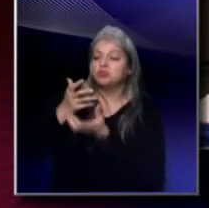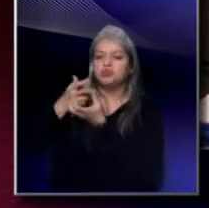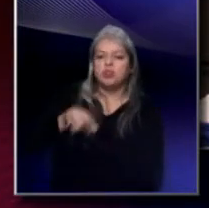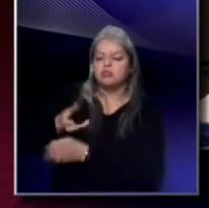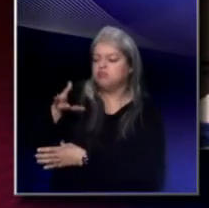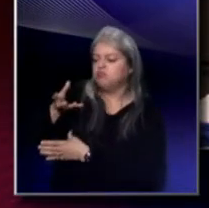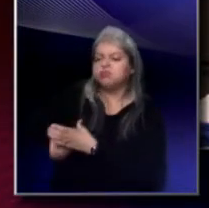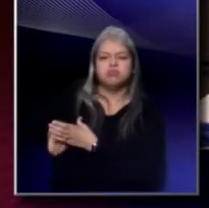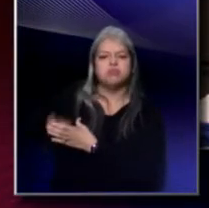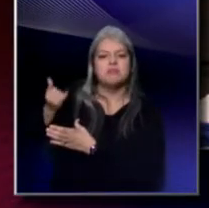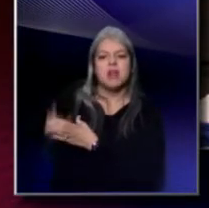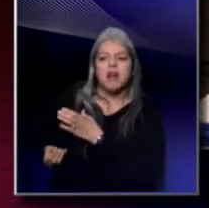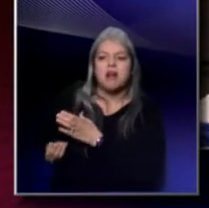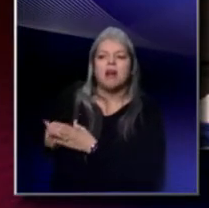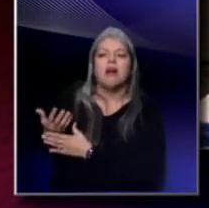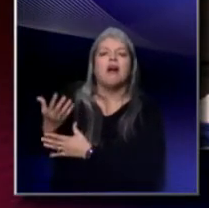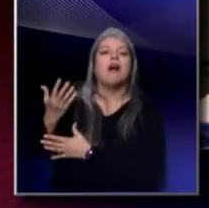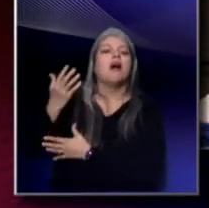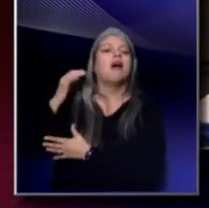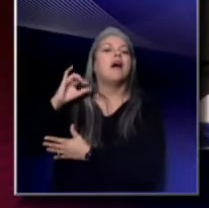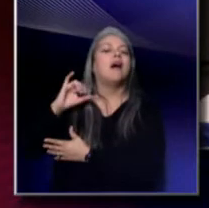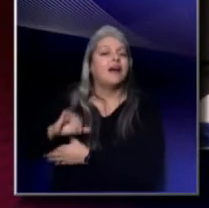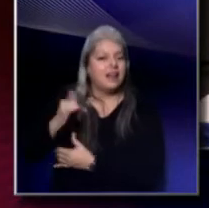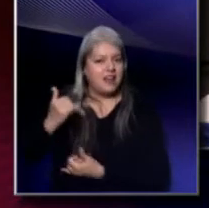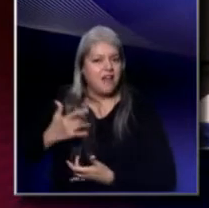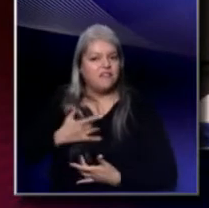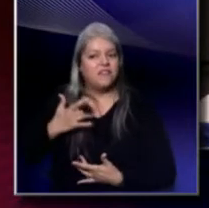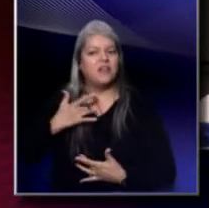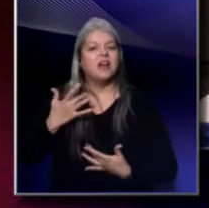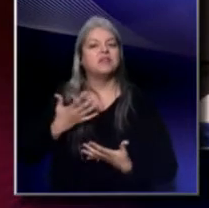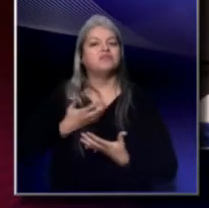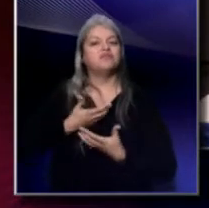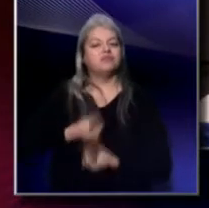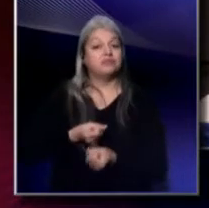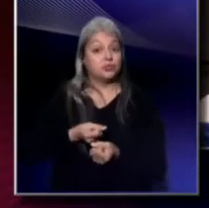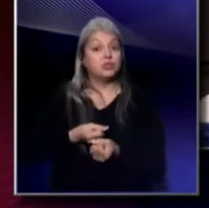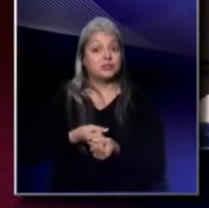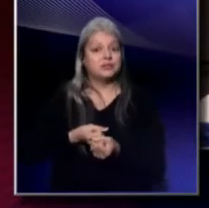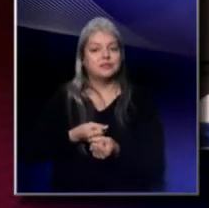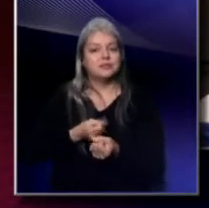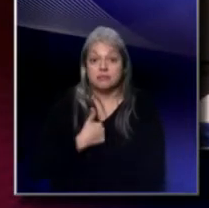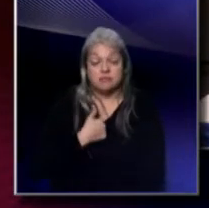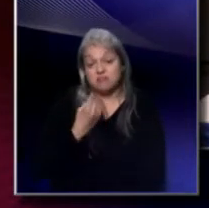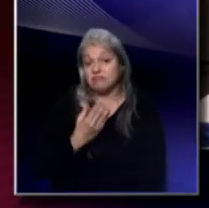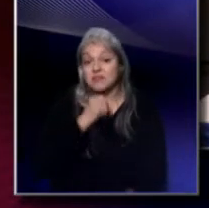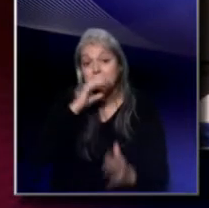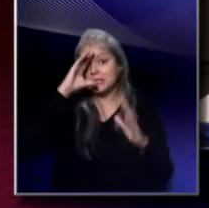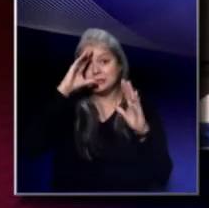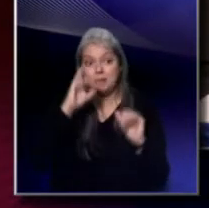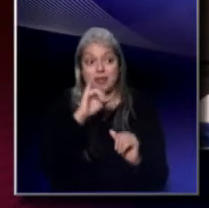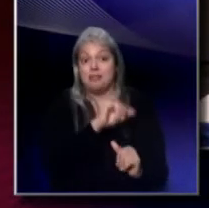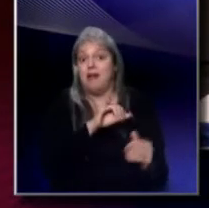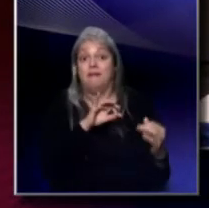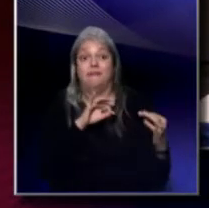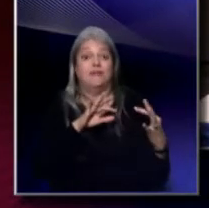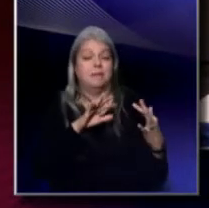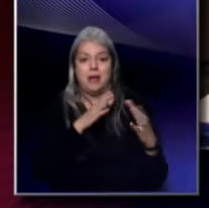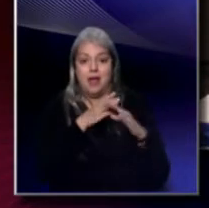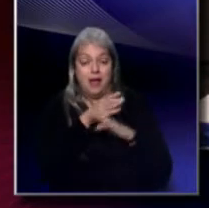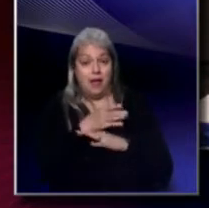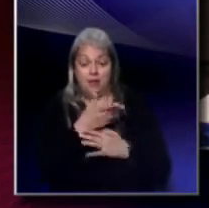It's now being rebuilt. It's now being regained. And thanks to you for that feedback, I have